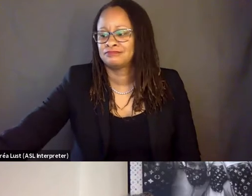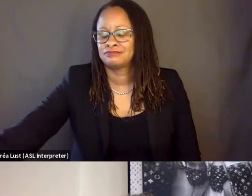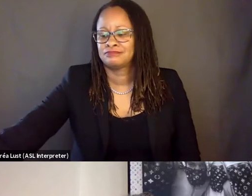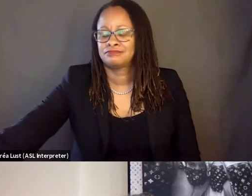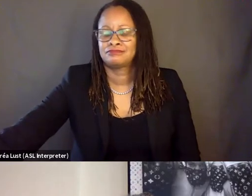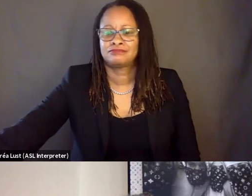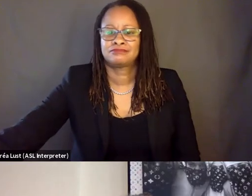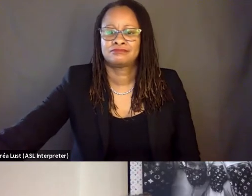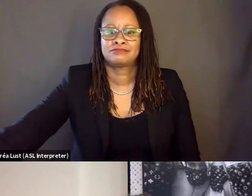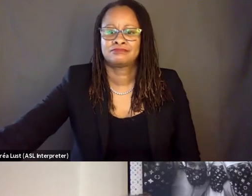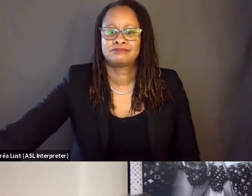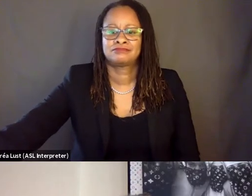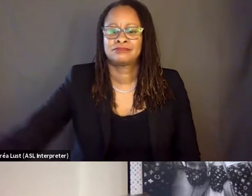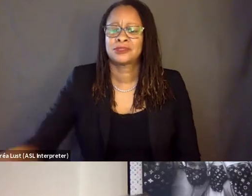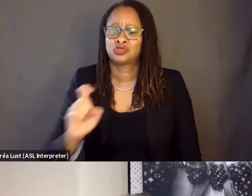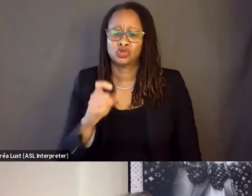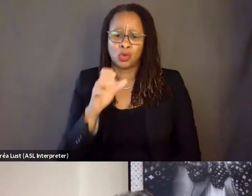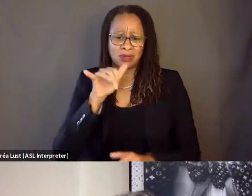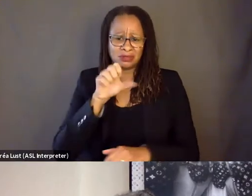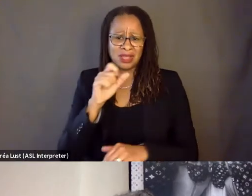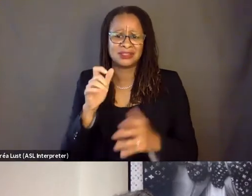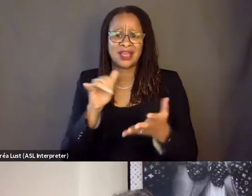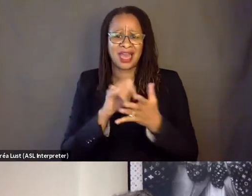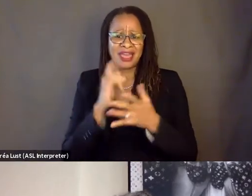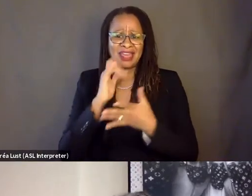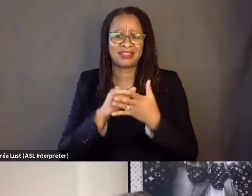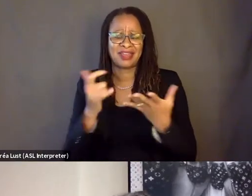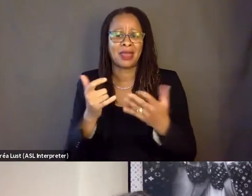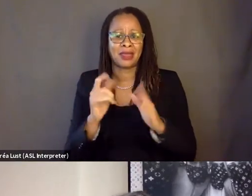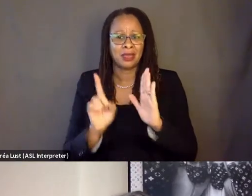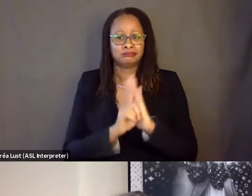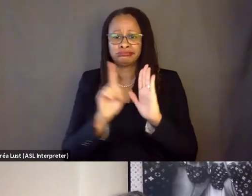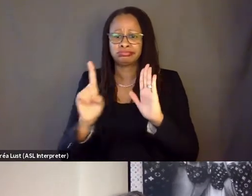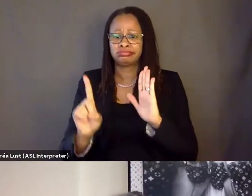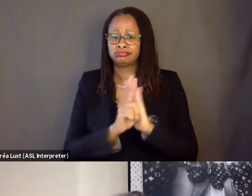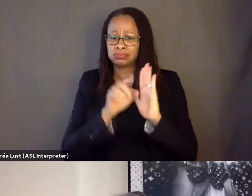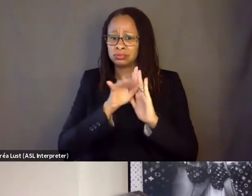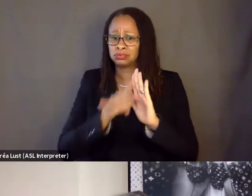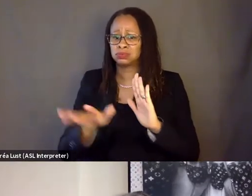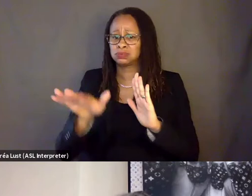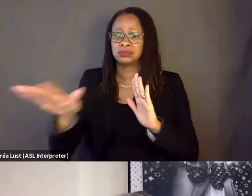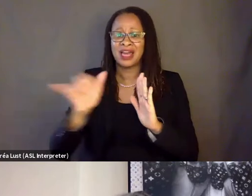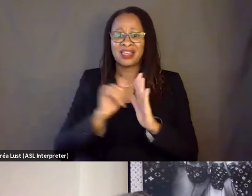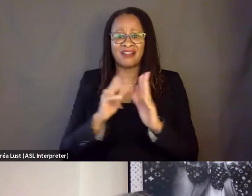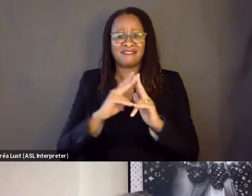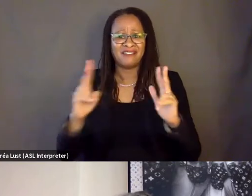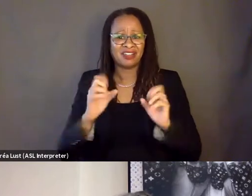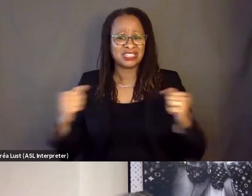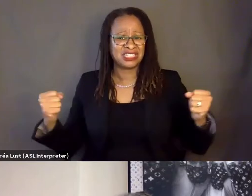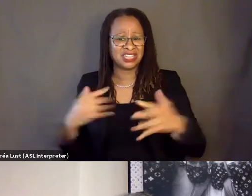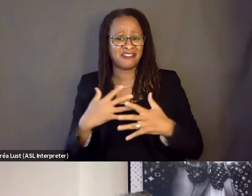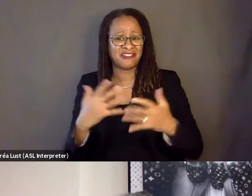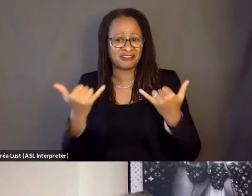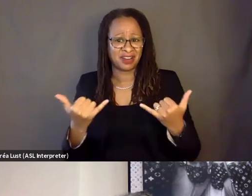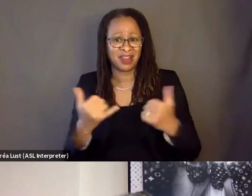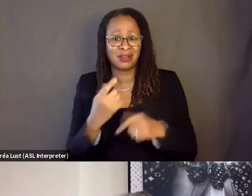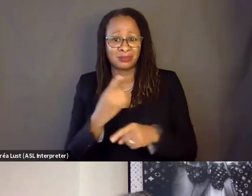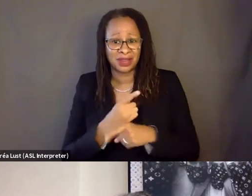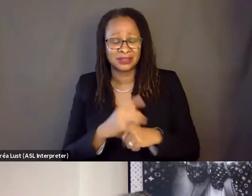Sure, yeah, I mean, I think that those resonances are really terrifying right now. I'm not gonna sugarcoat it,